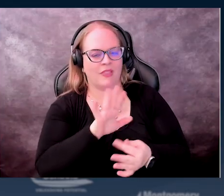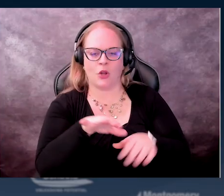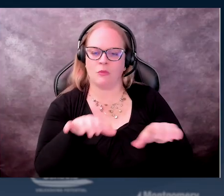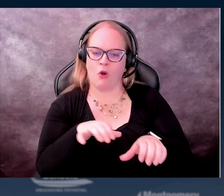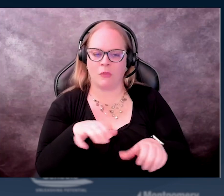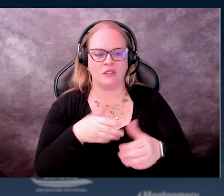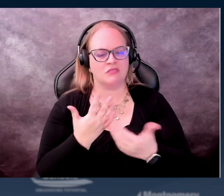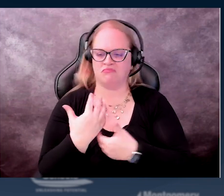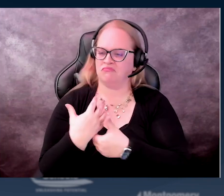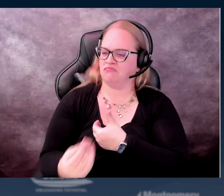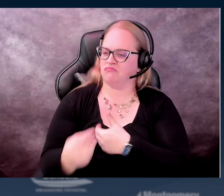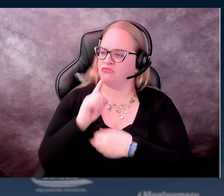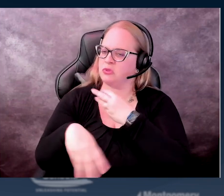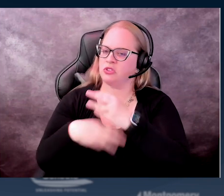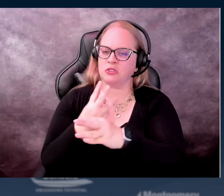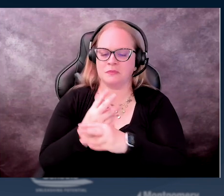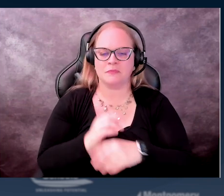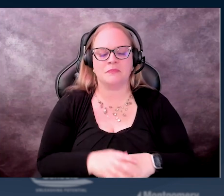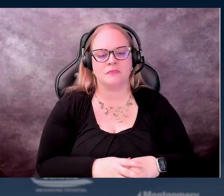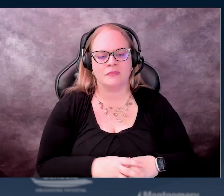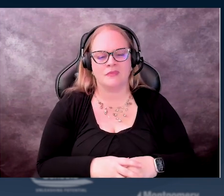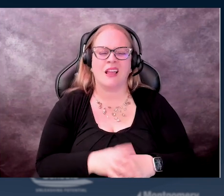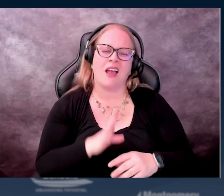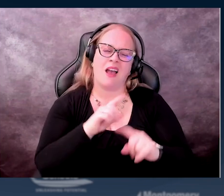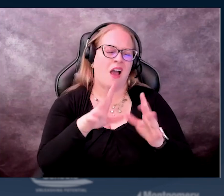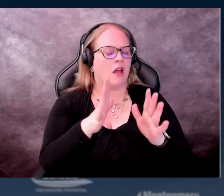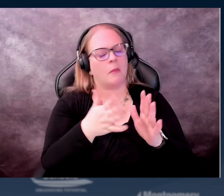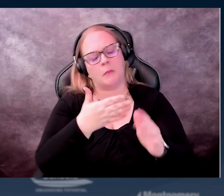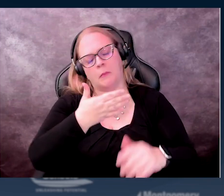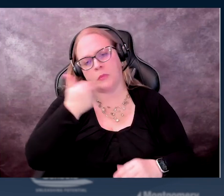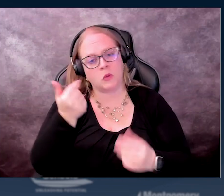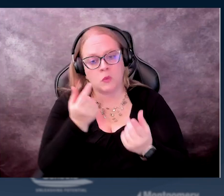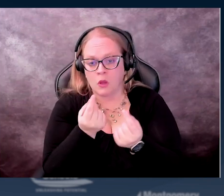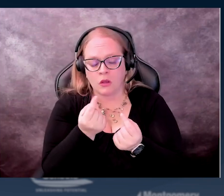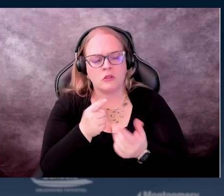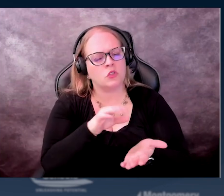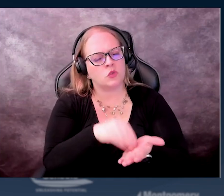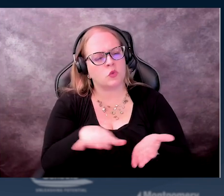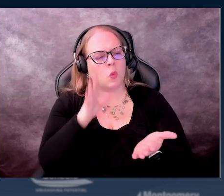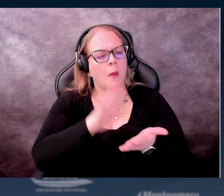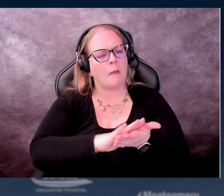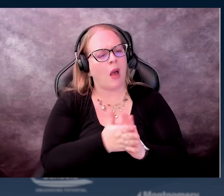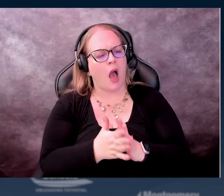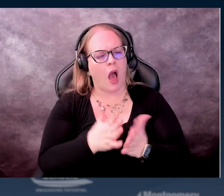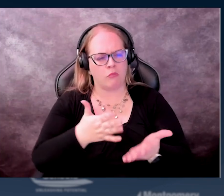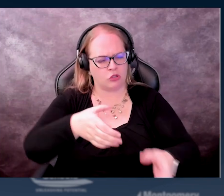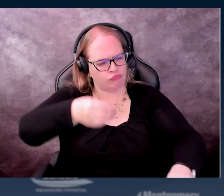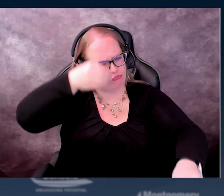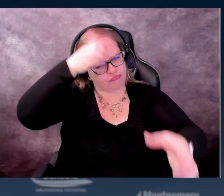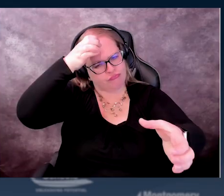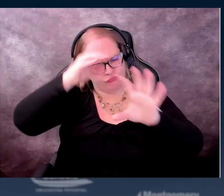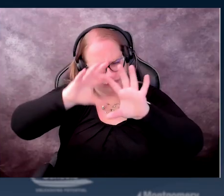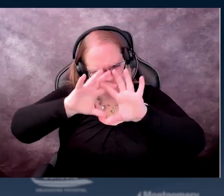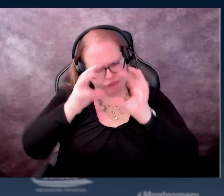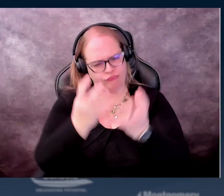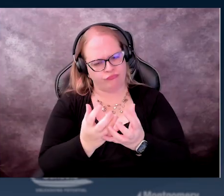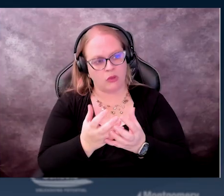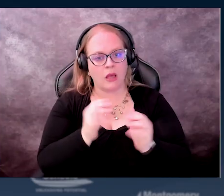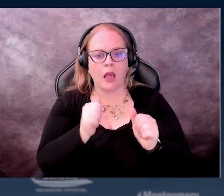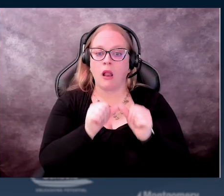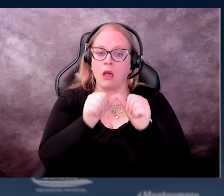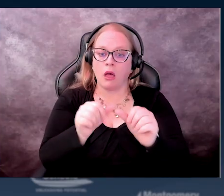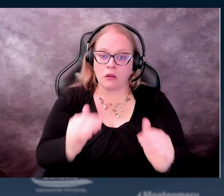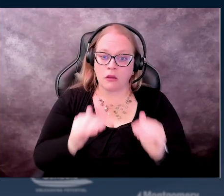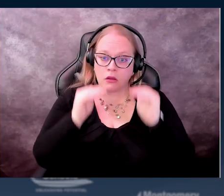become well-rounded. They could continue on to post-secondary education. They could become viable citizens and have a working